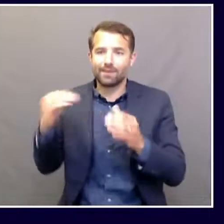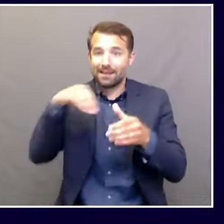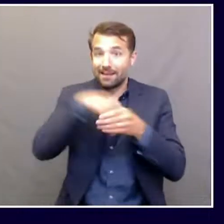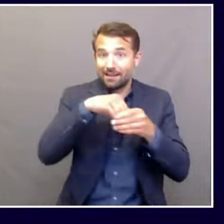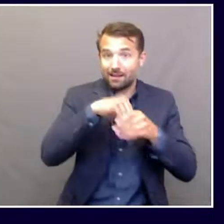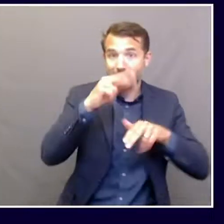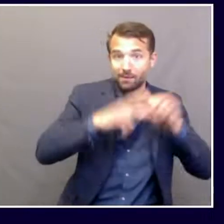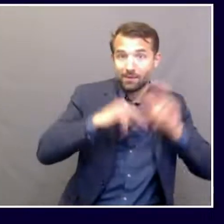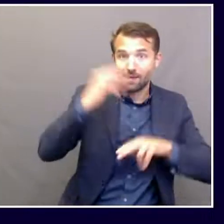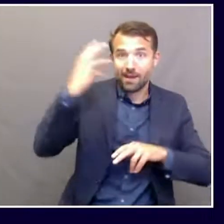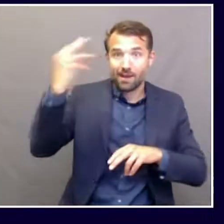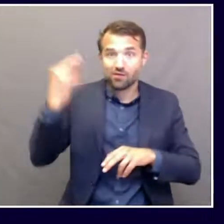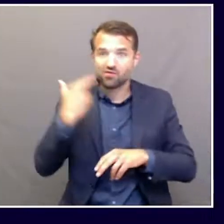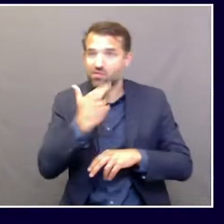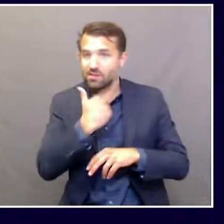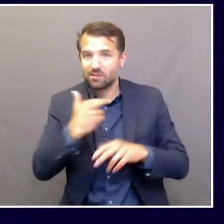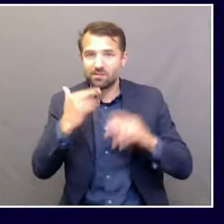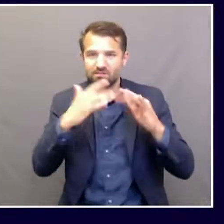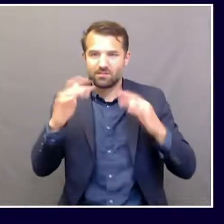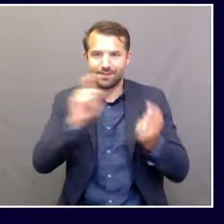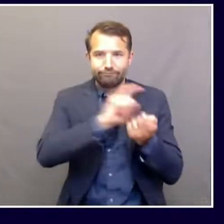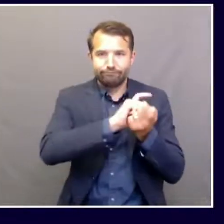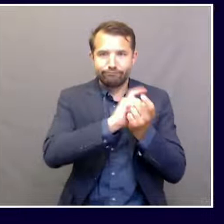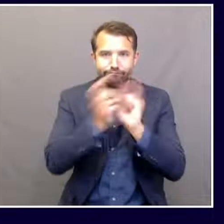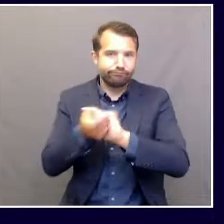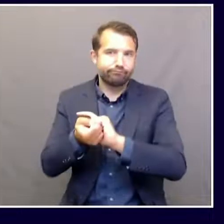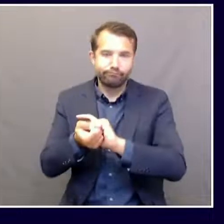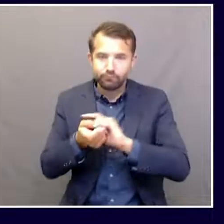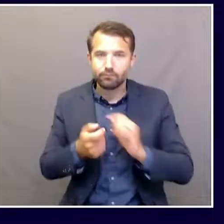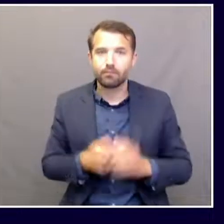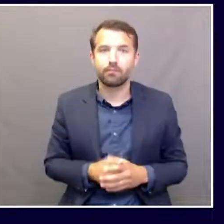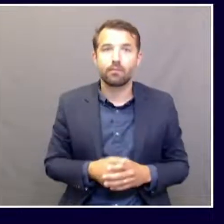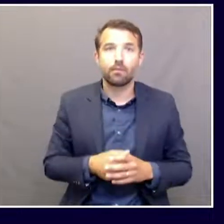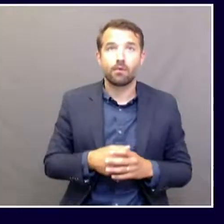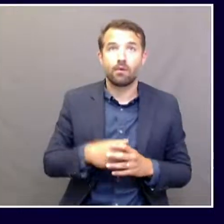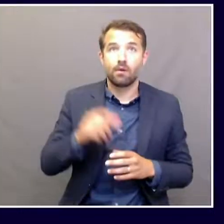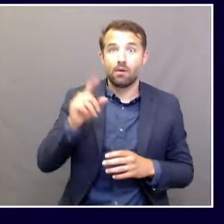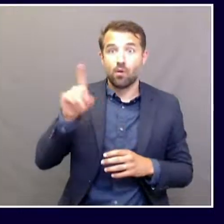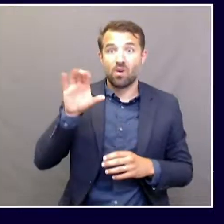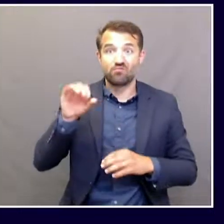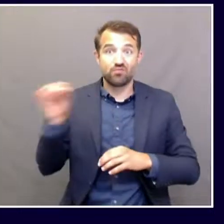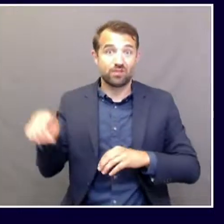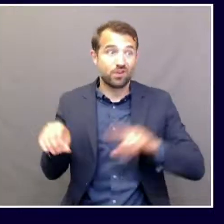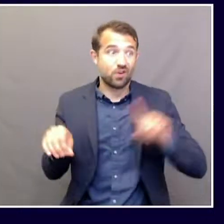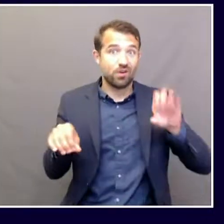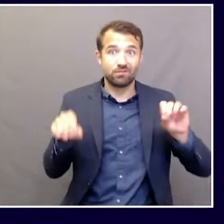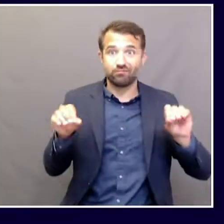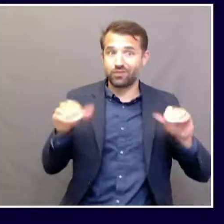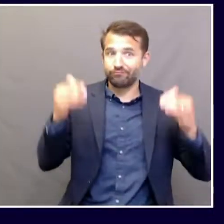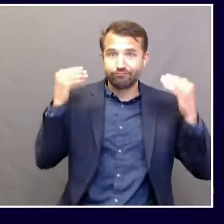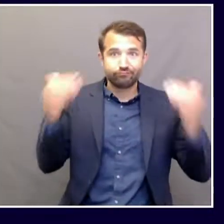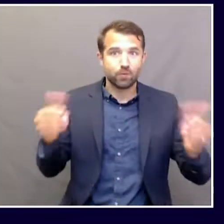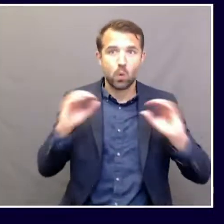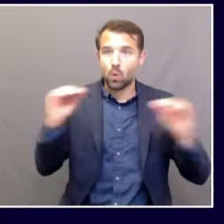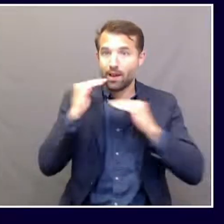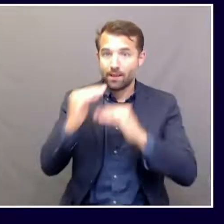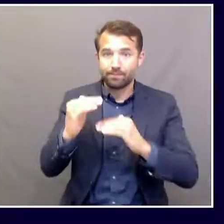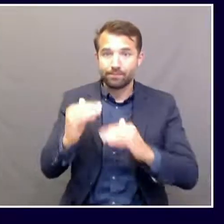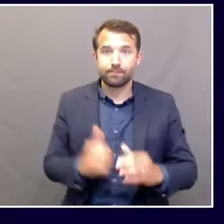Regarding the plan to resume full-time in-person learning in the fall,